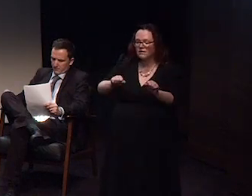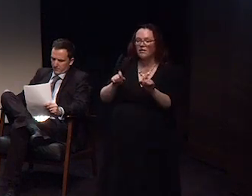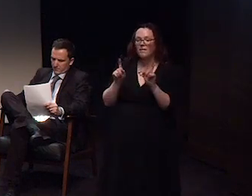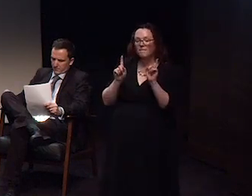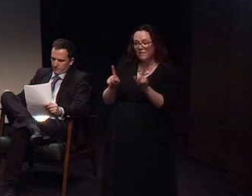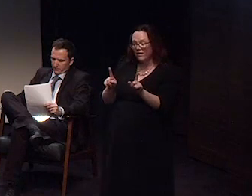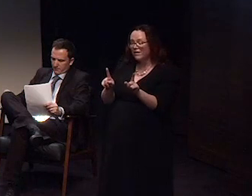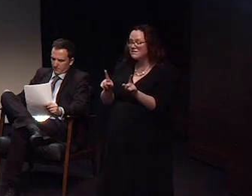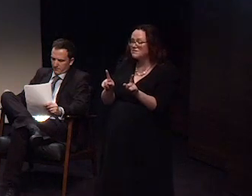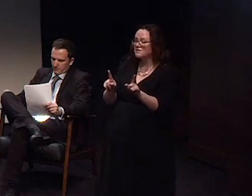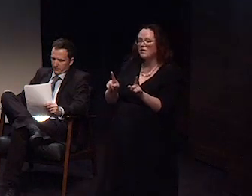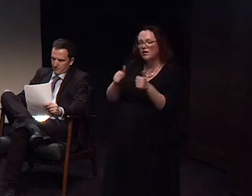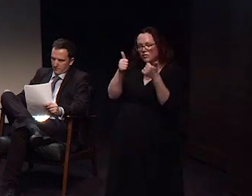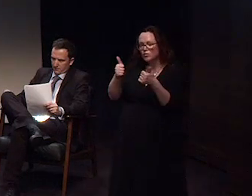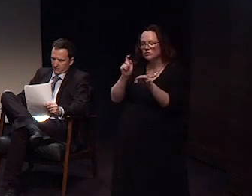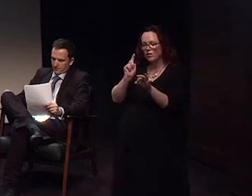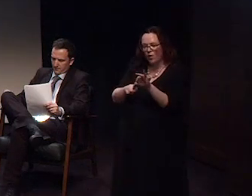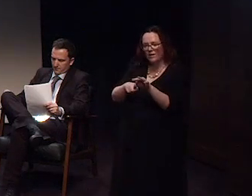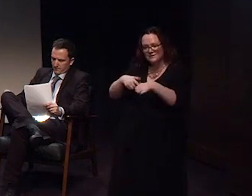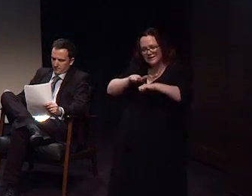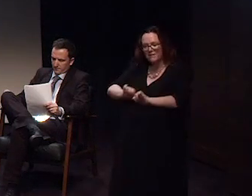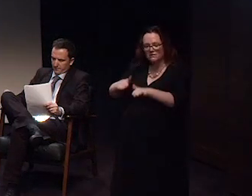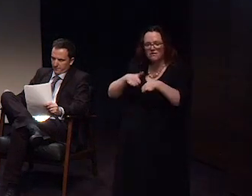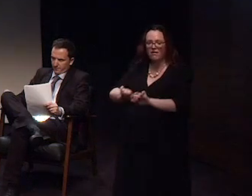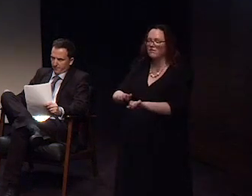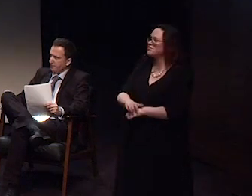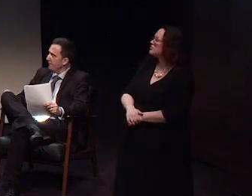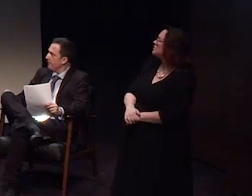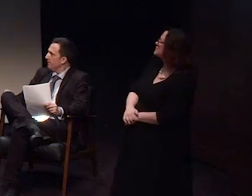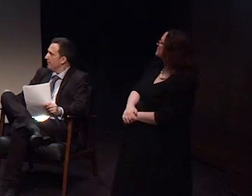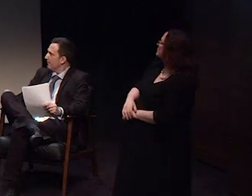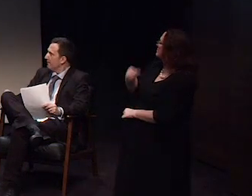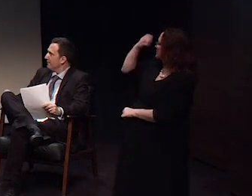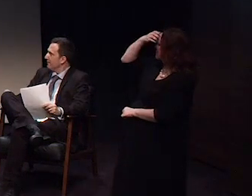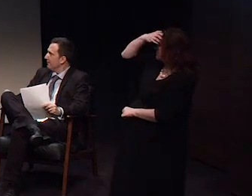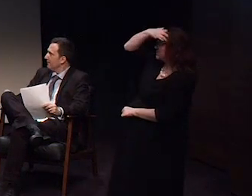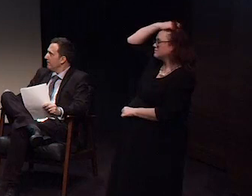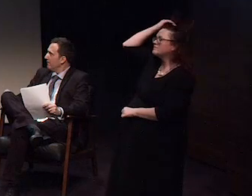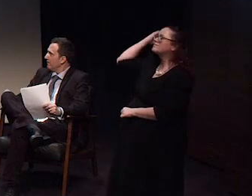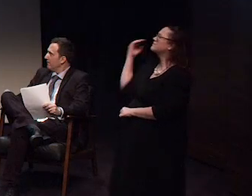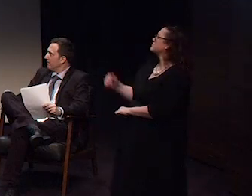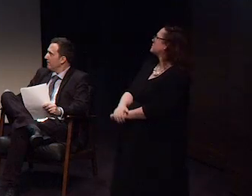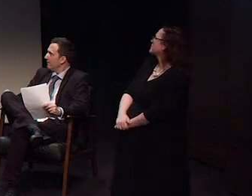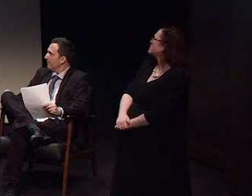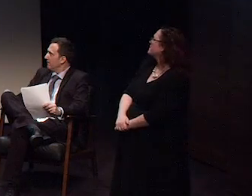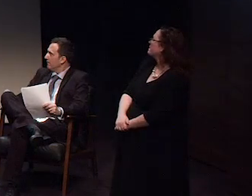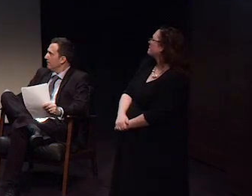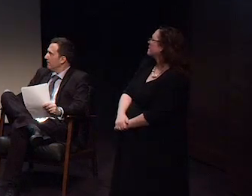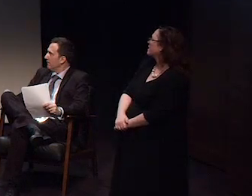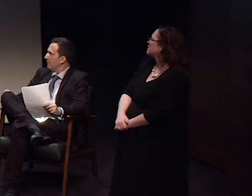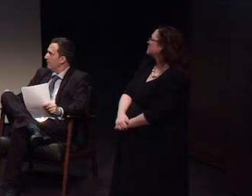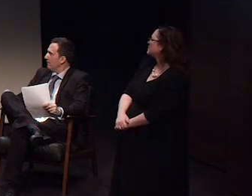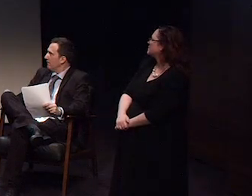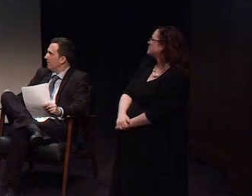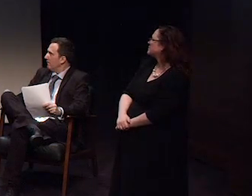resources for the quality of the massage. Et 2, et 3, et 4, et 1, et 2, et 3, et 4, très bien. Les